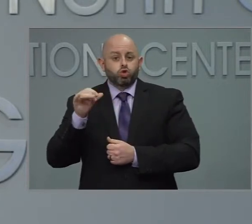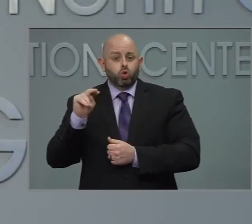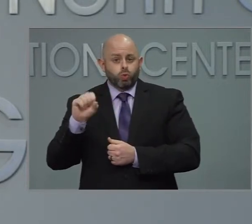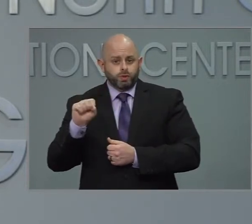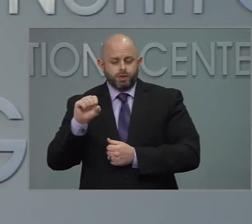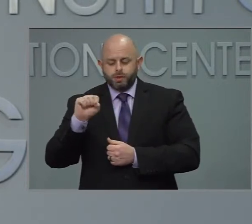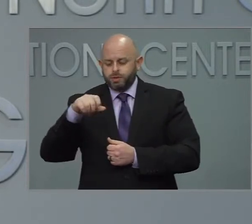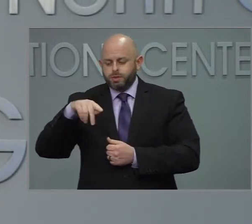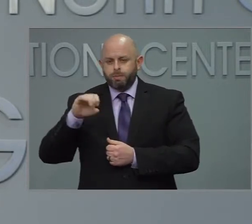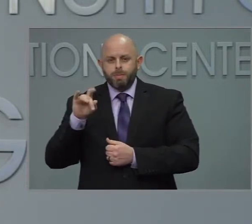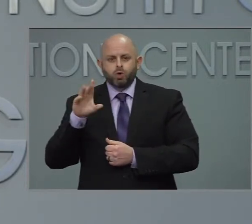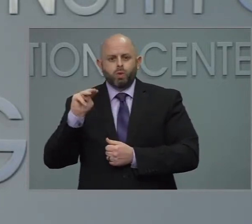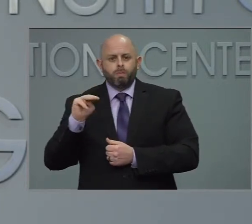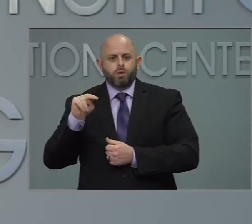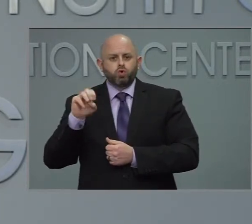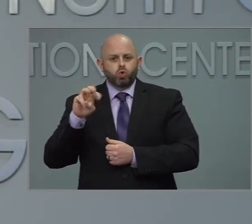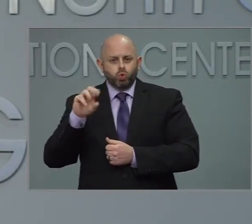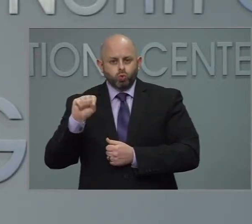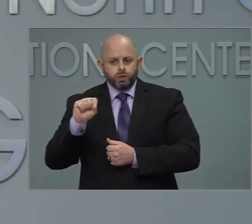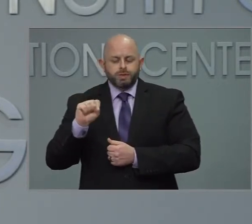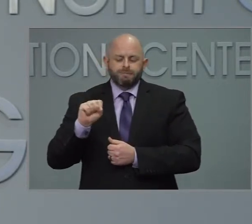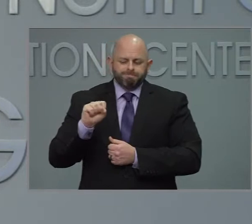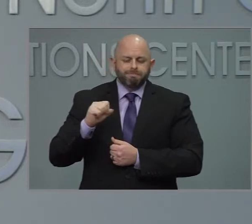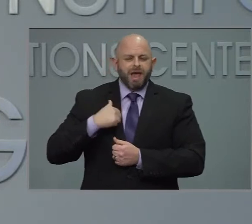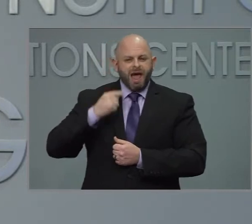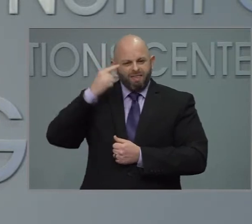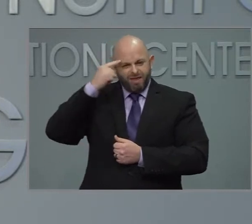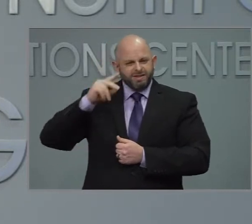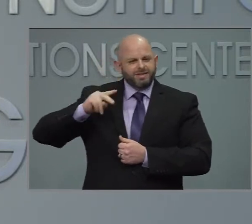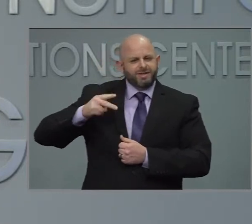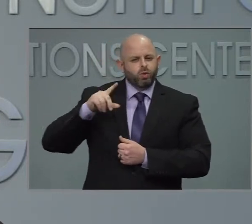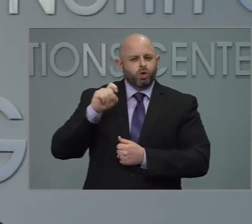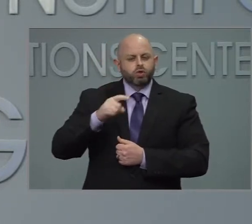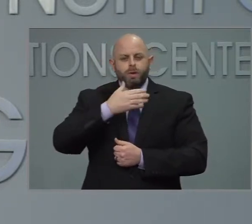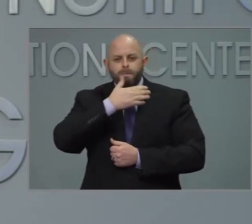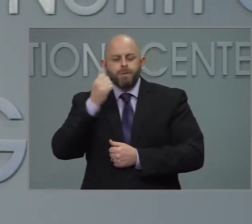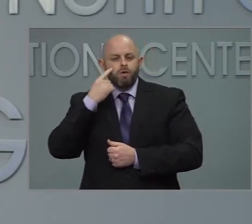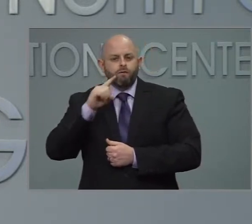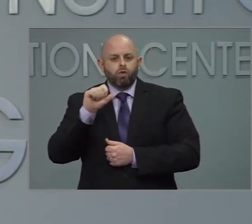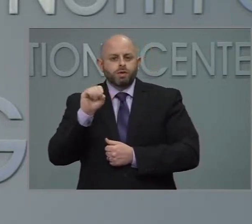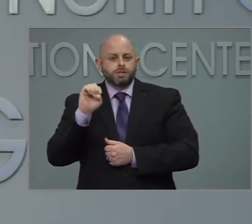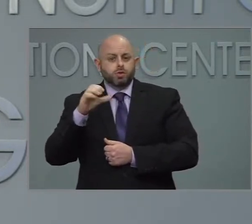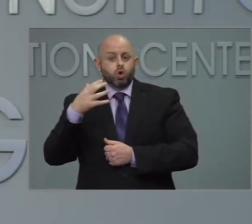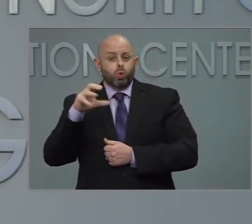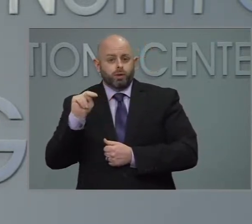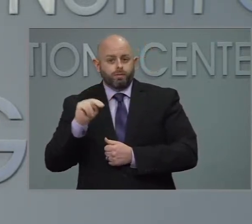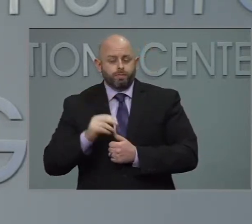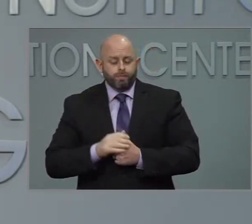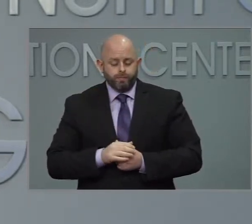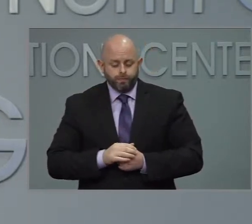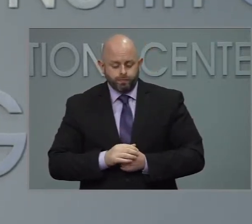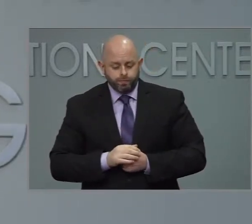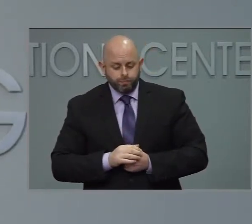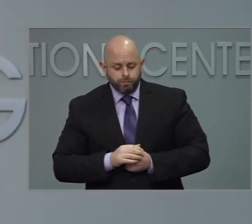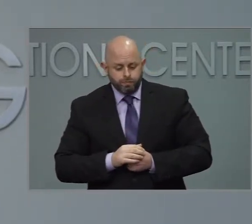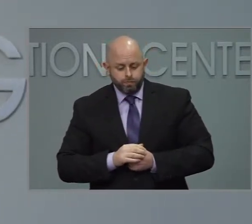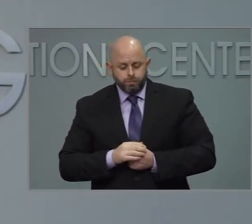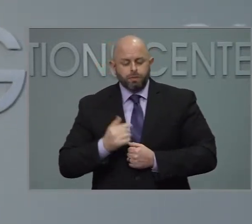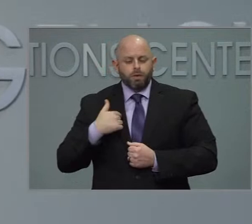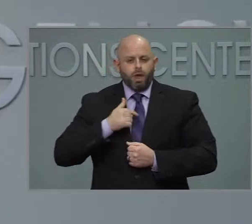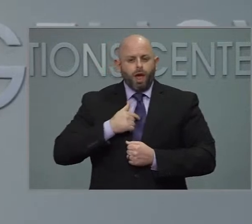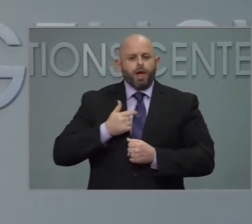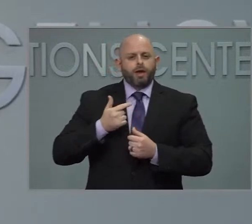Thank you. I think this next question might be best for Secretary Cohen. I was recently spent a lot of time with some members of the indigenous community in North